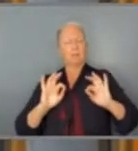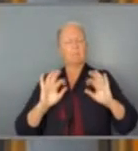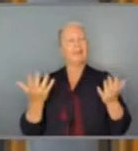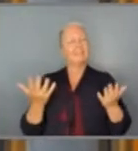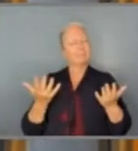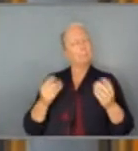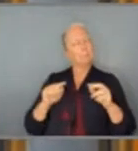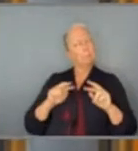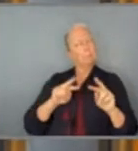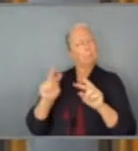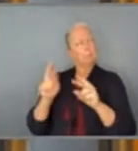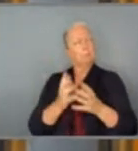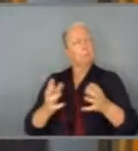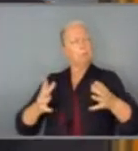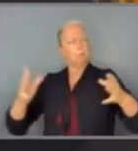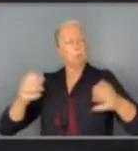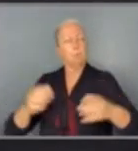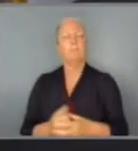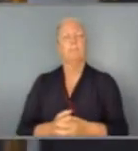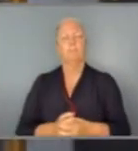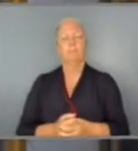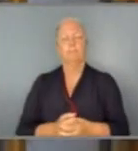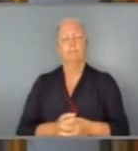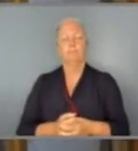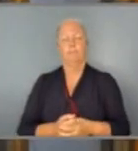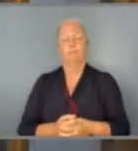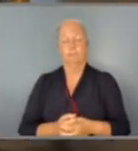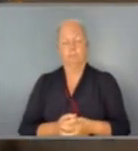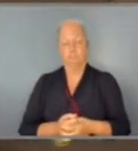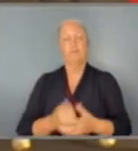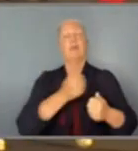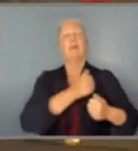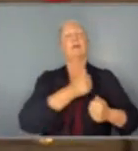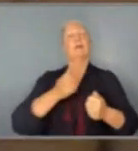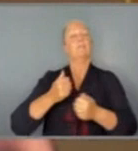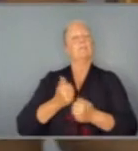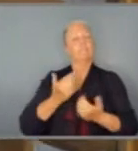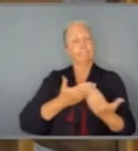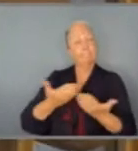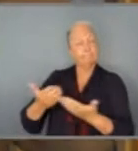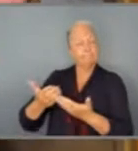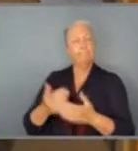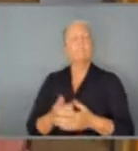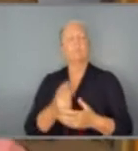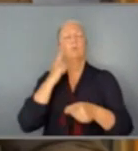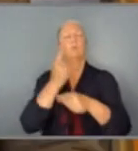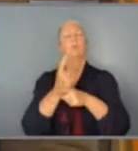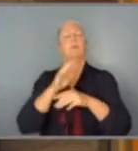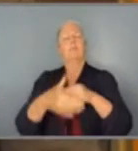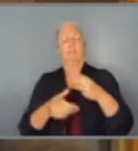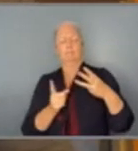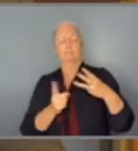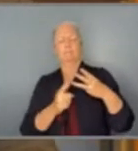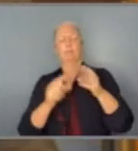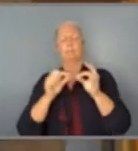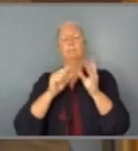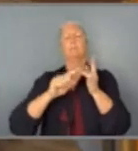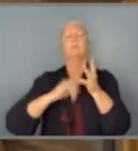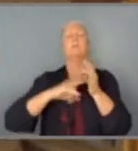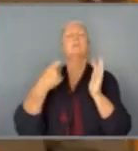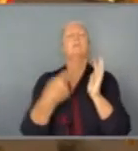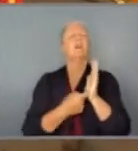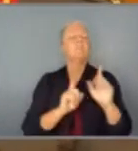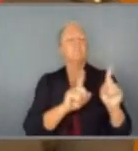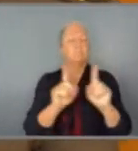Peter. I'll just ask General Fruin to update you on the booster program and the 5 to 11s. Thanks, Pam, and